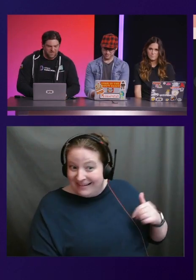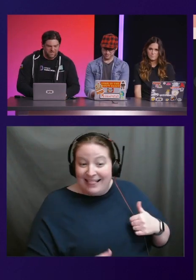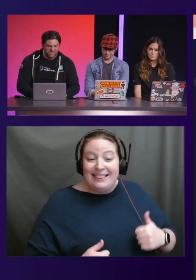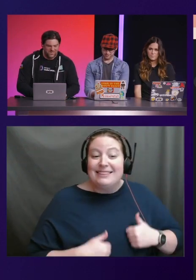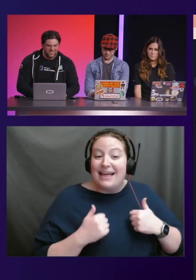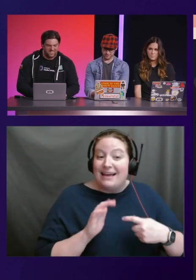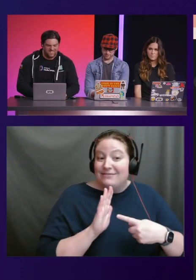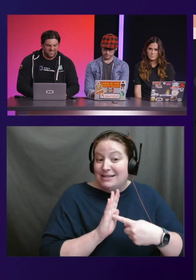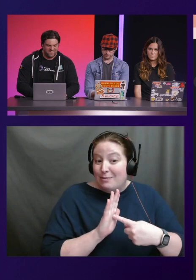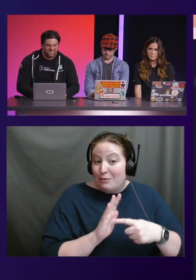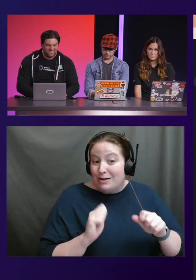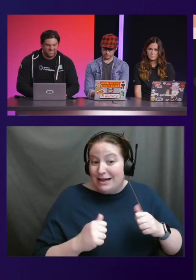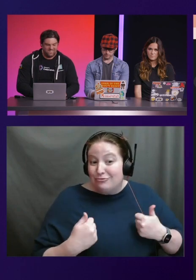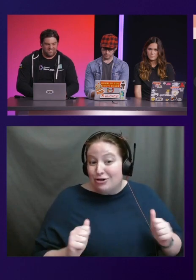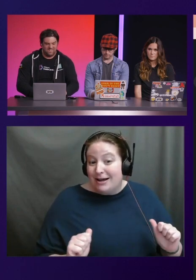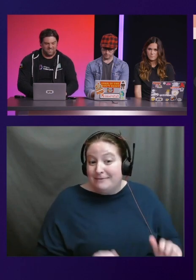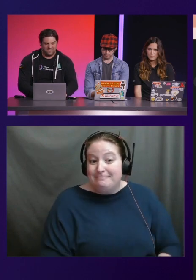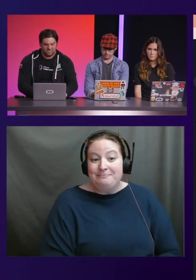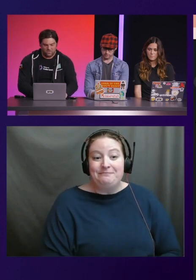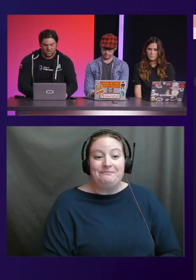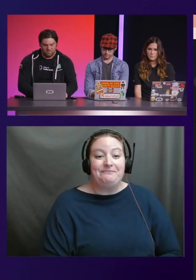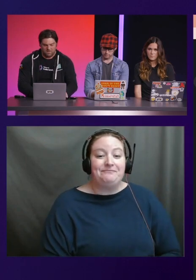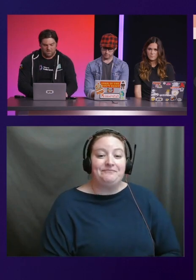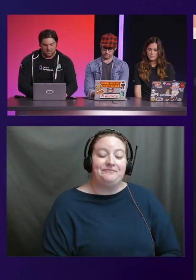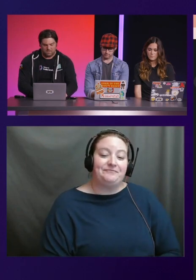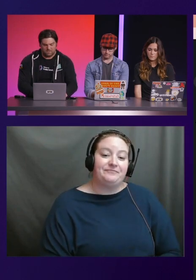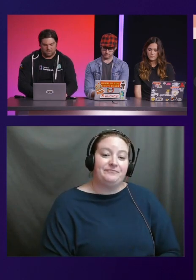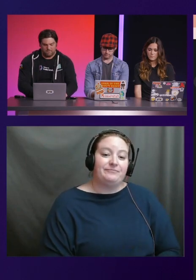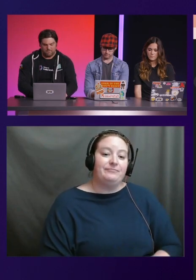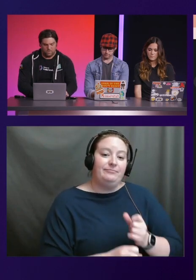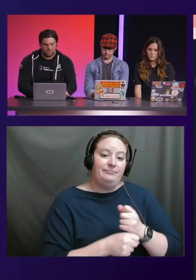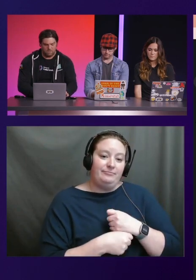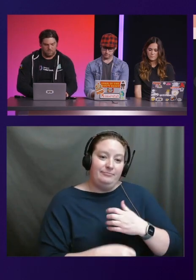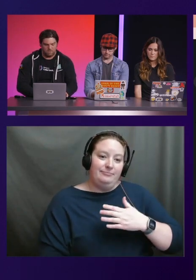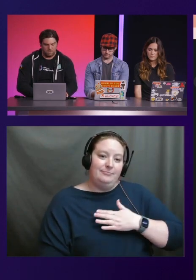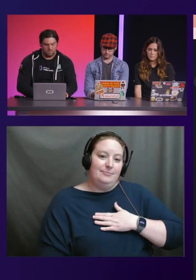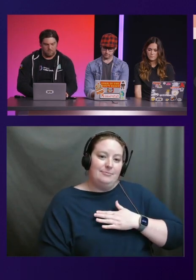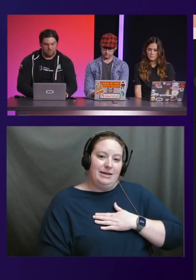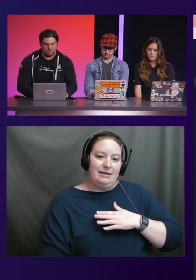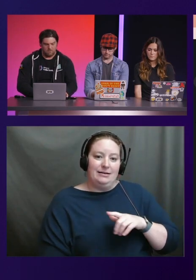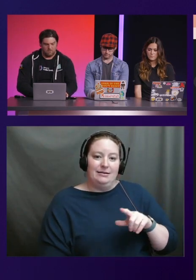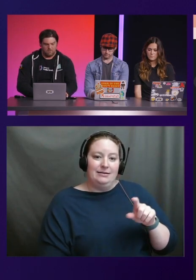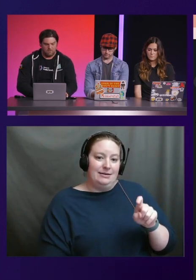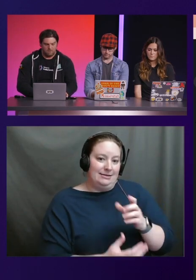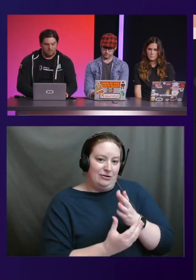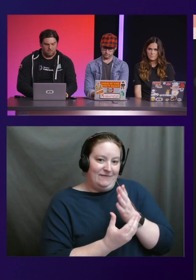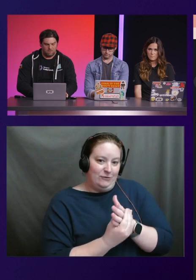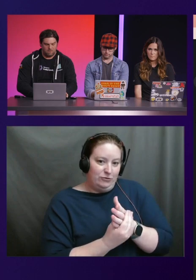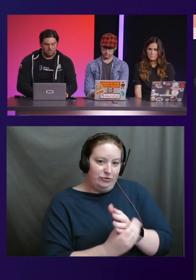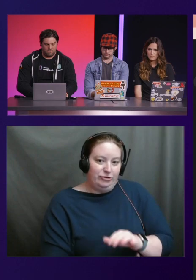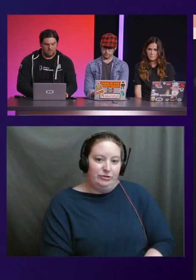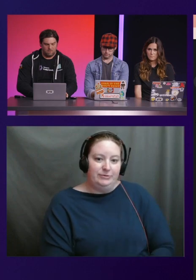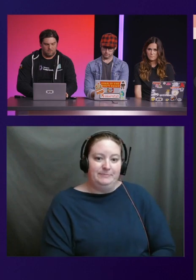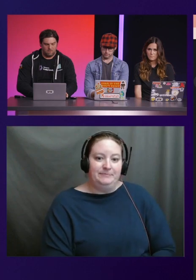But so I'm going to go in here and create my necessarily folder.